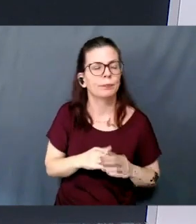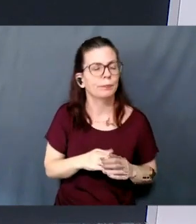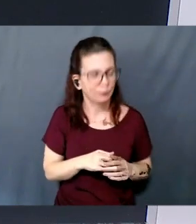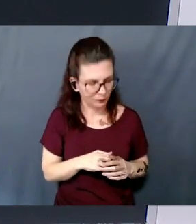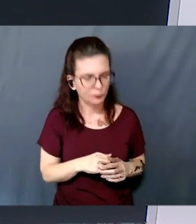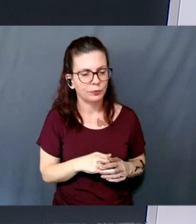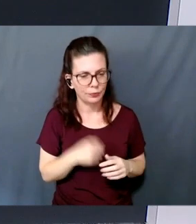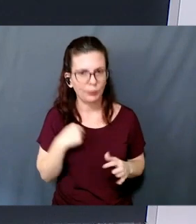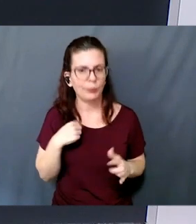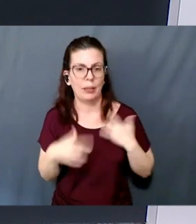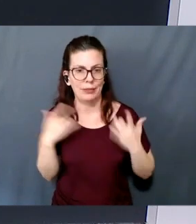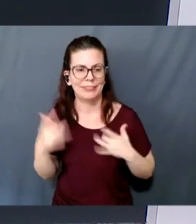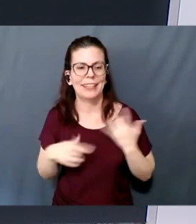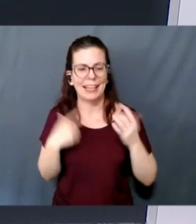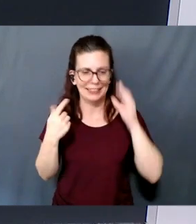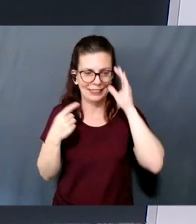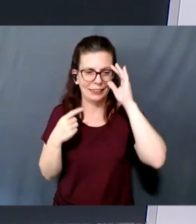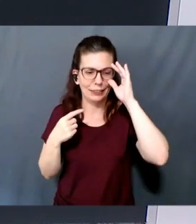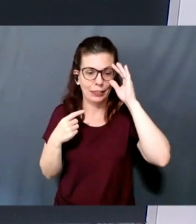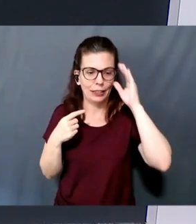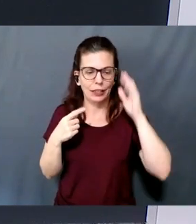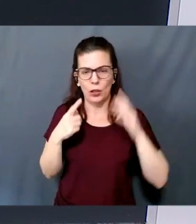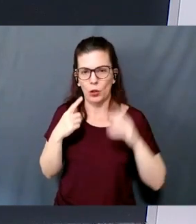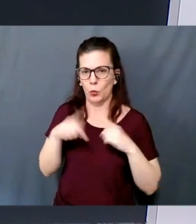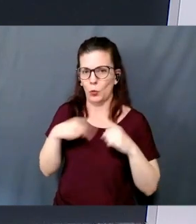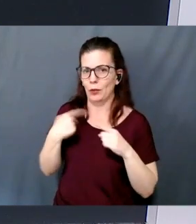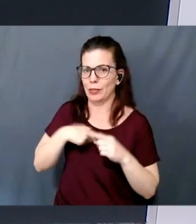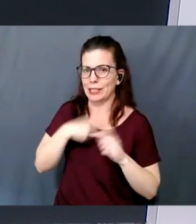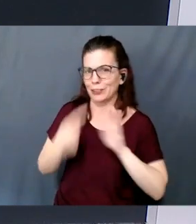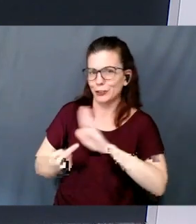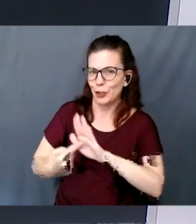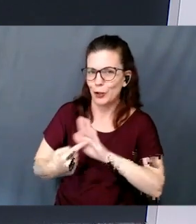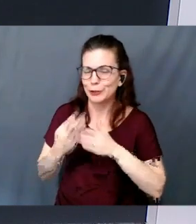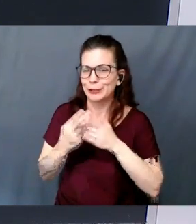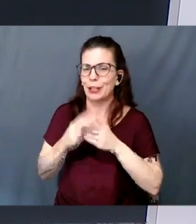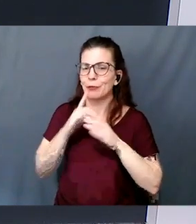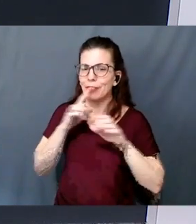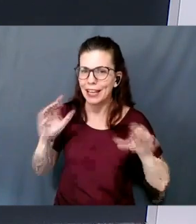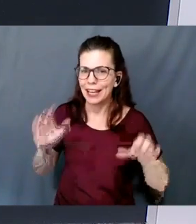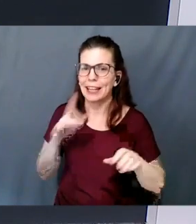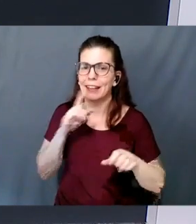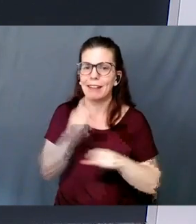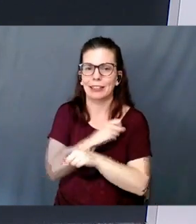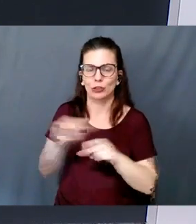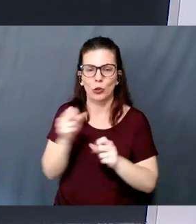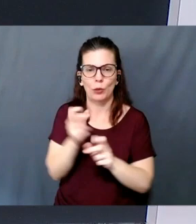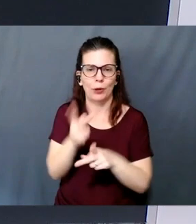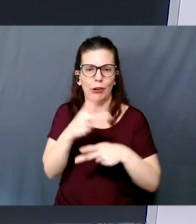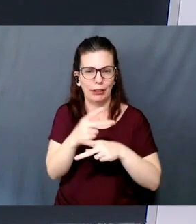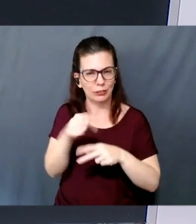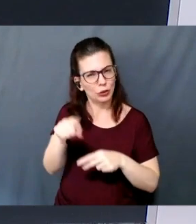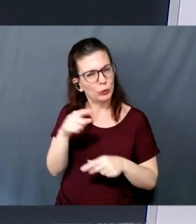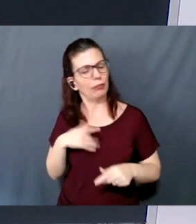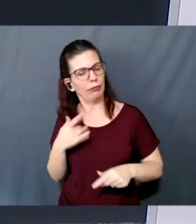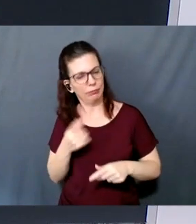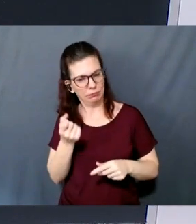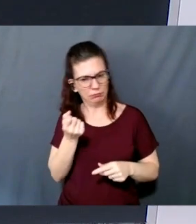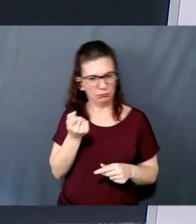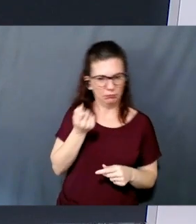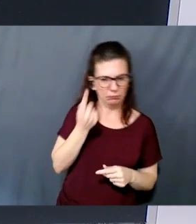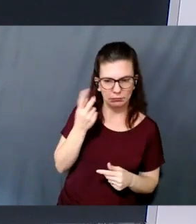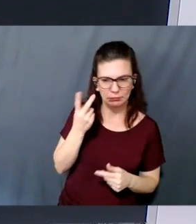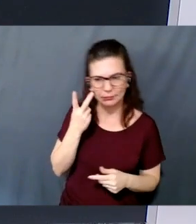point that we get to show some of the actual product so that you can kind of get a look and feel for that. But